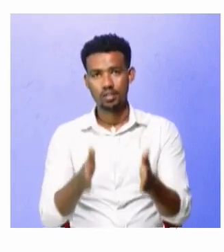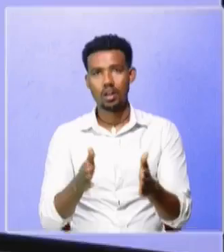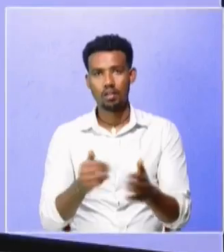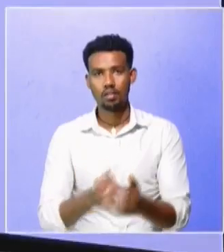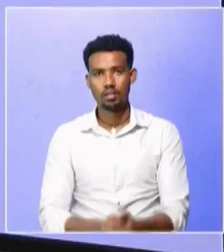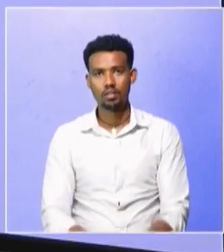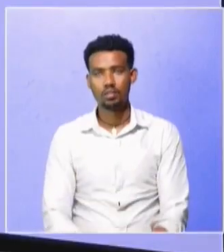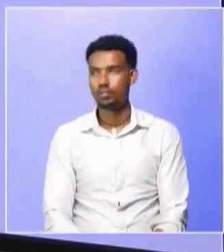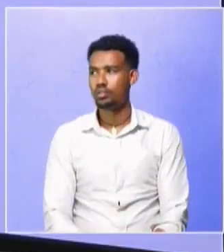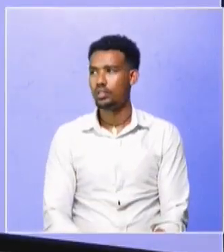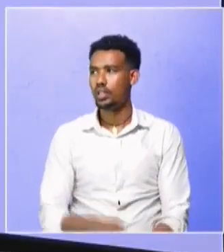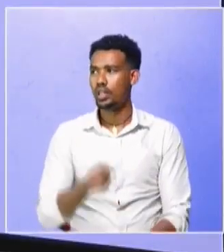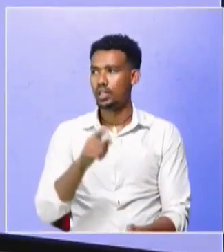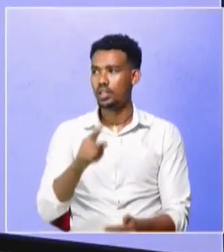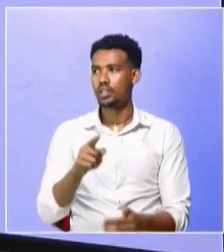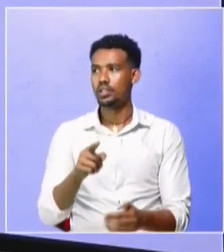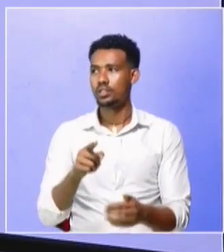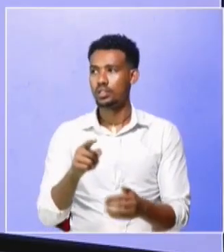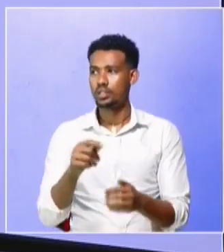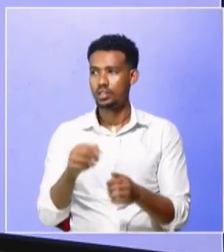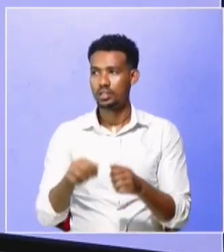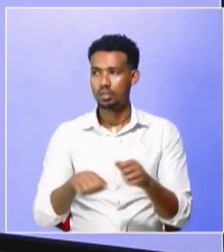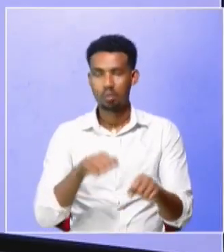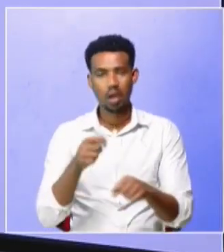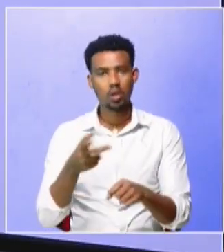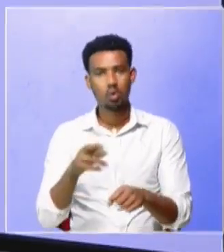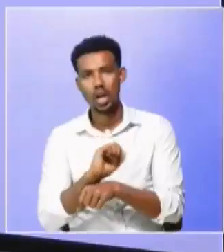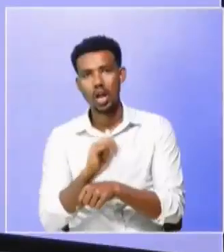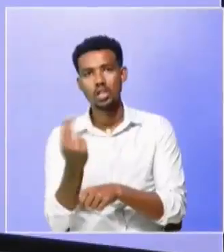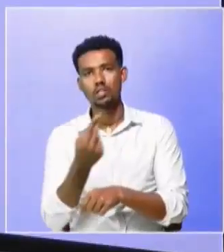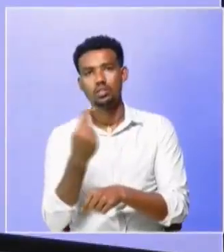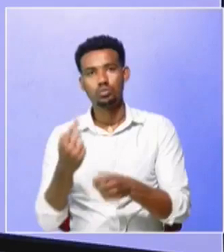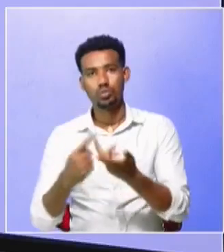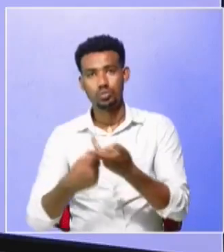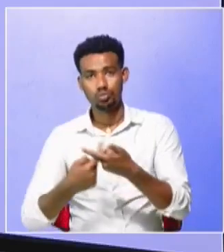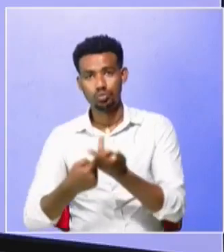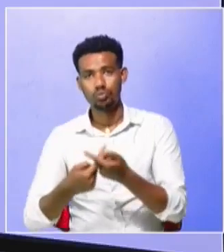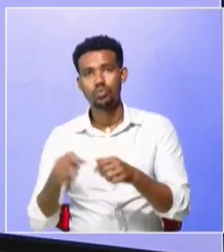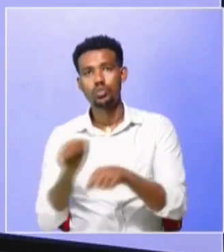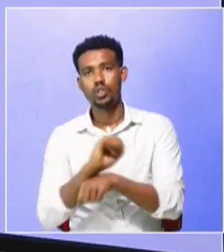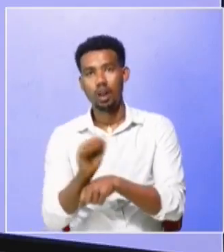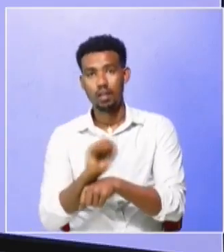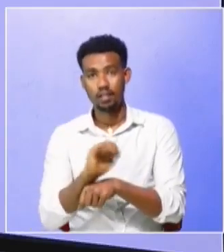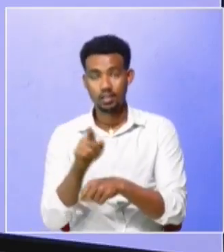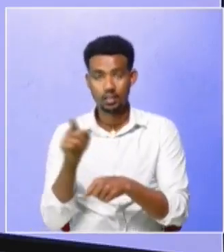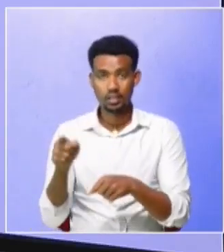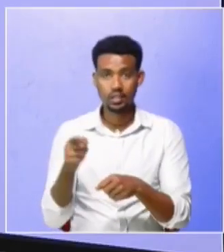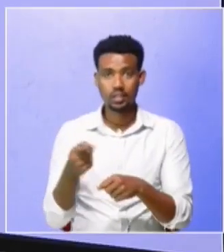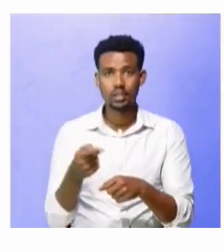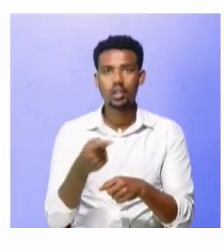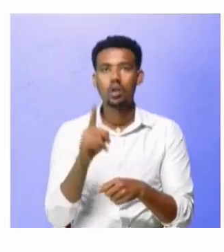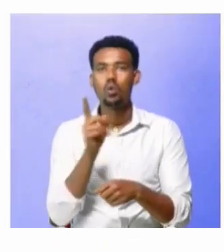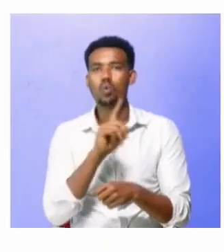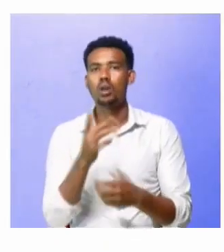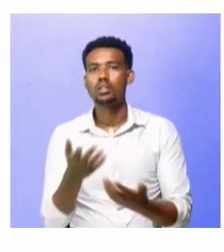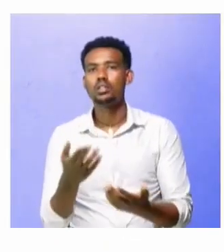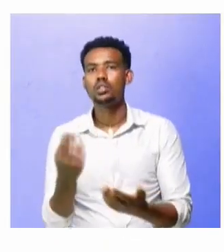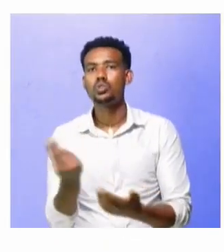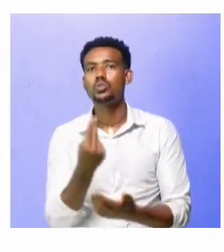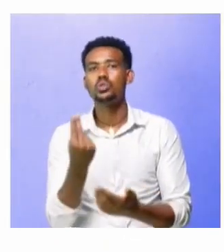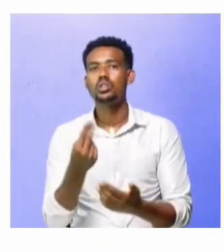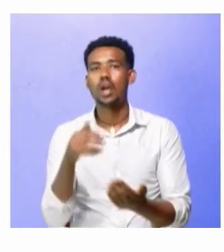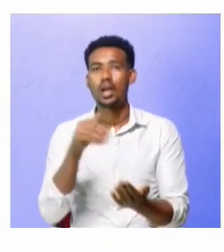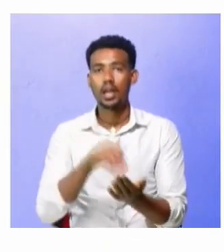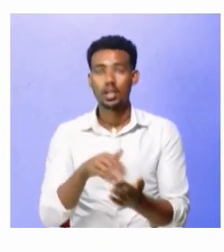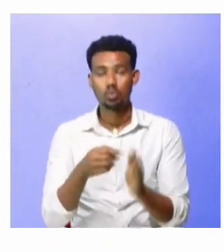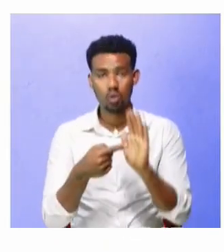Yes, he fixed the bike or the car with a screwdriver. So if that is the case, then again, we